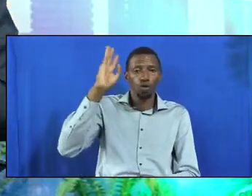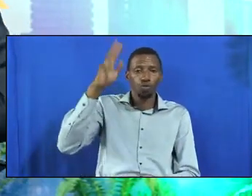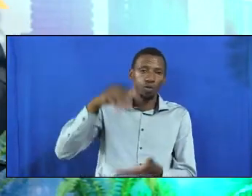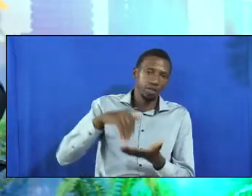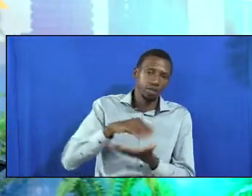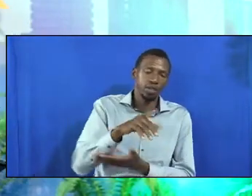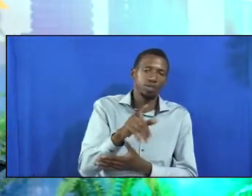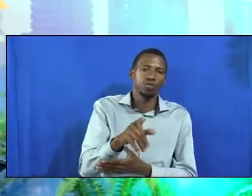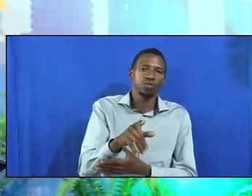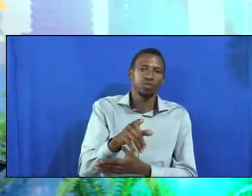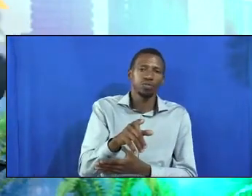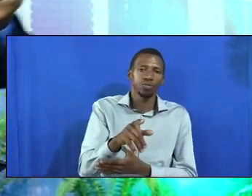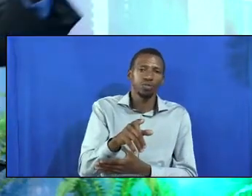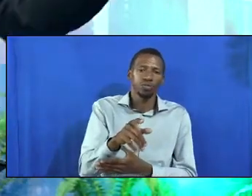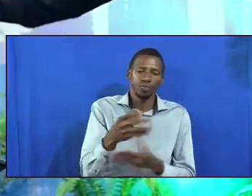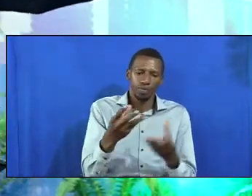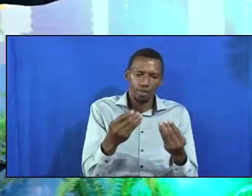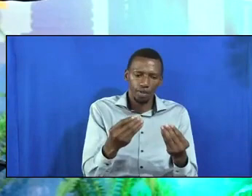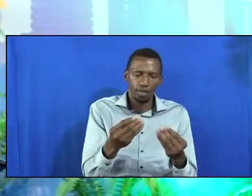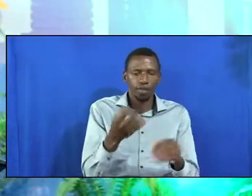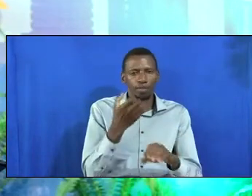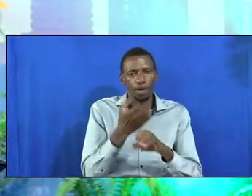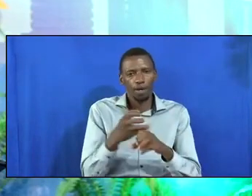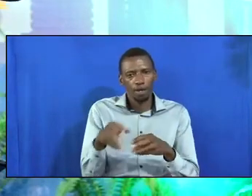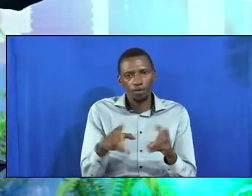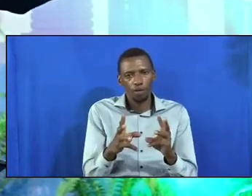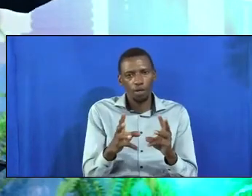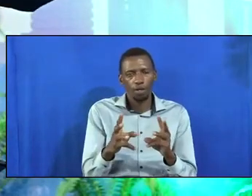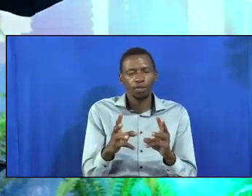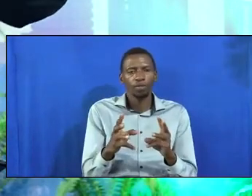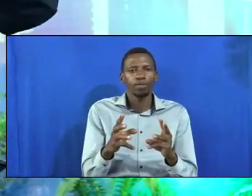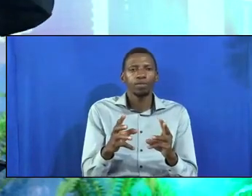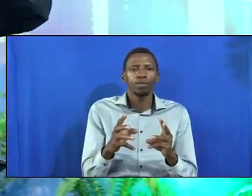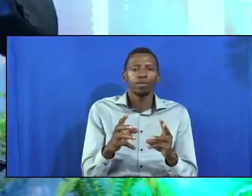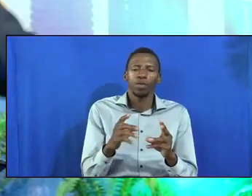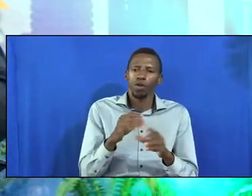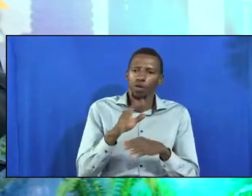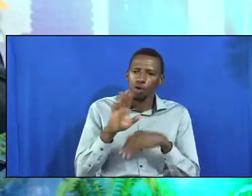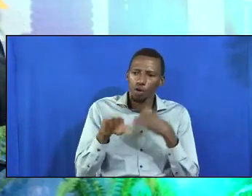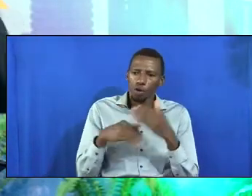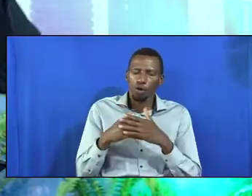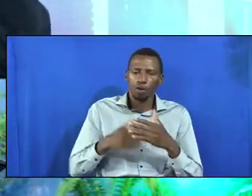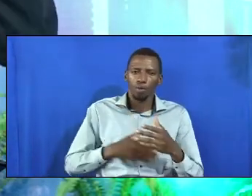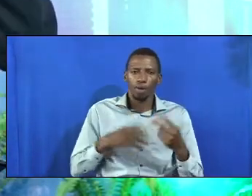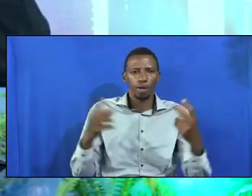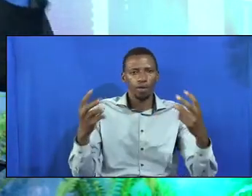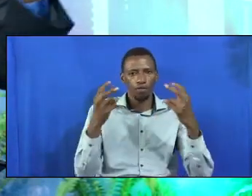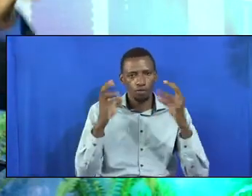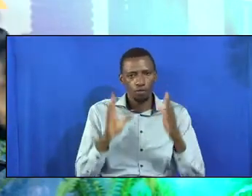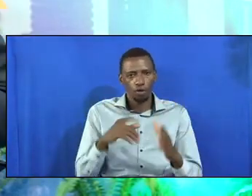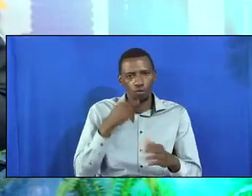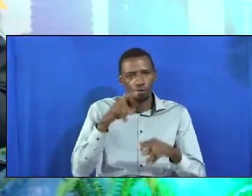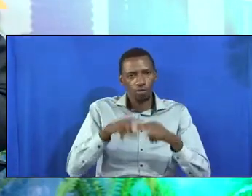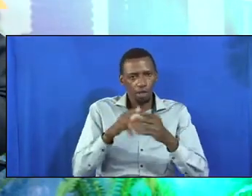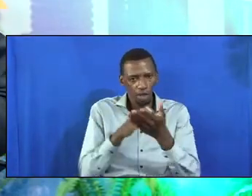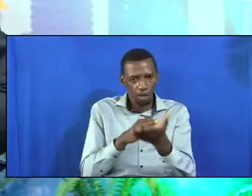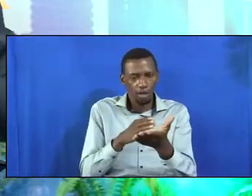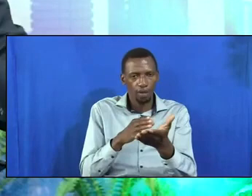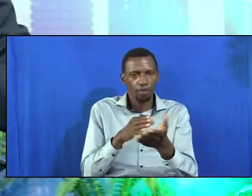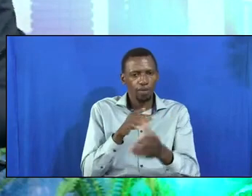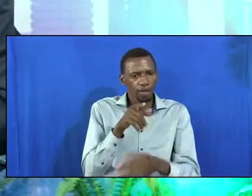easy way or the hard way. All I know is that all my viewers, all who are sitting here, that thing you are struggling